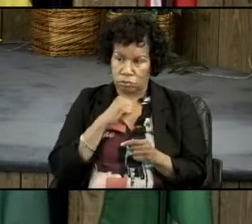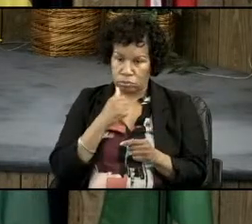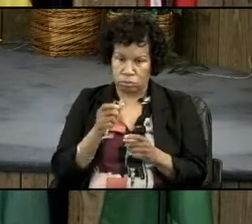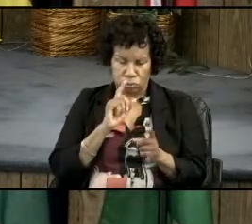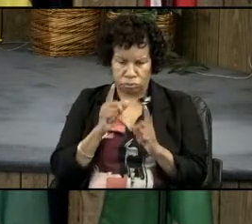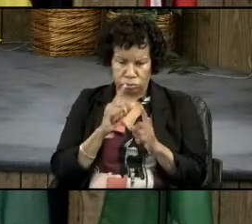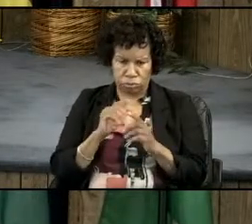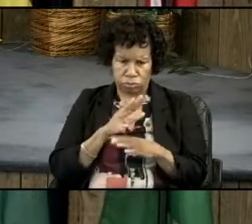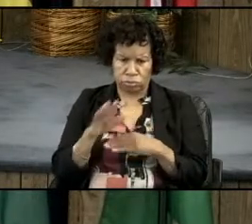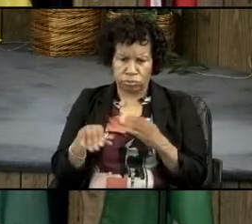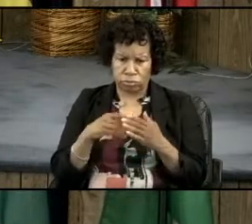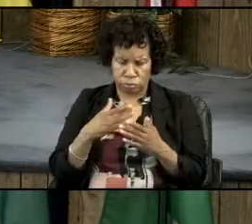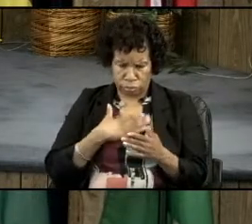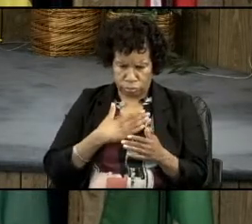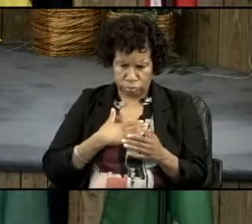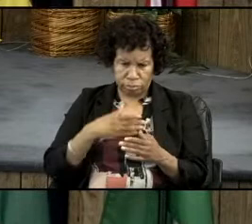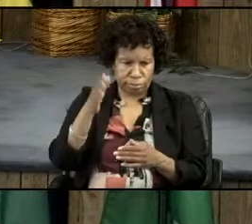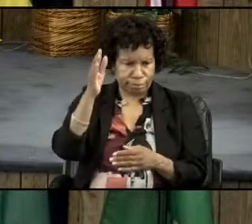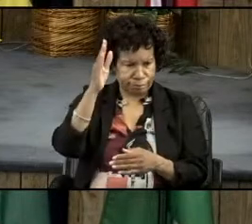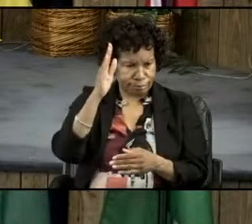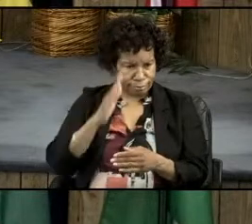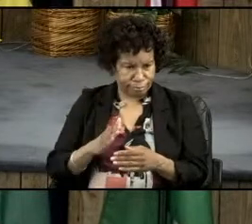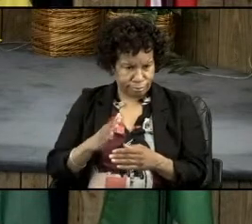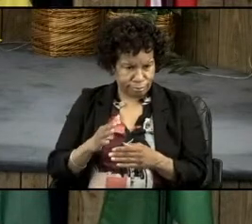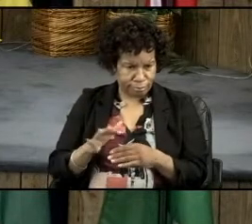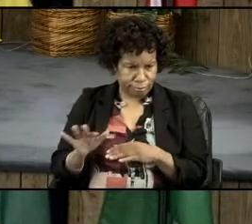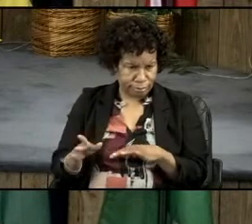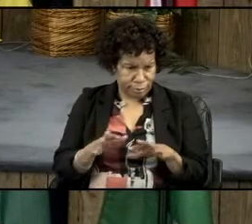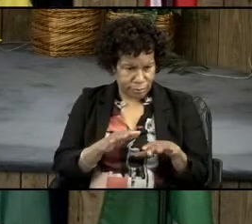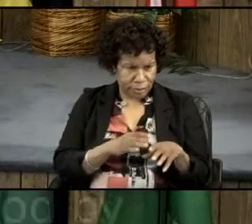Leave my God out of this.